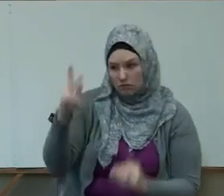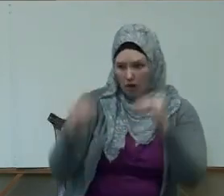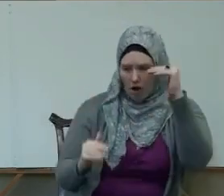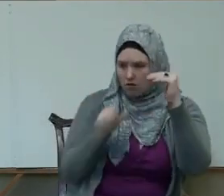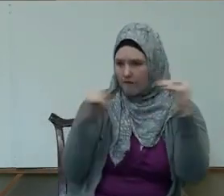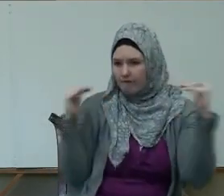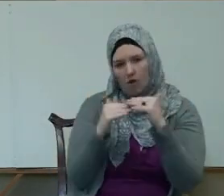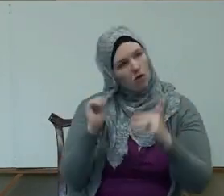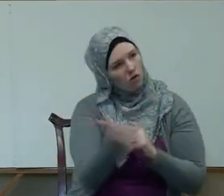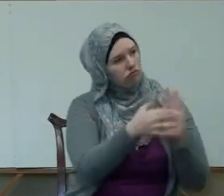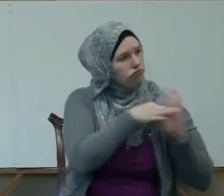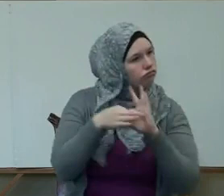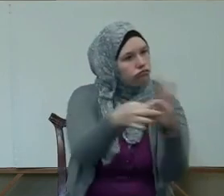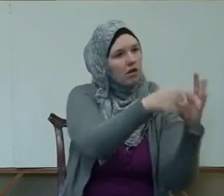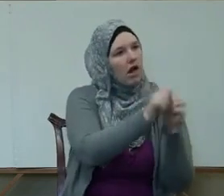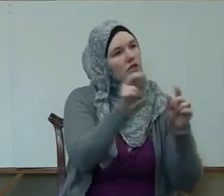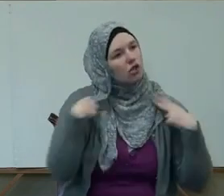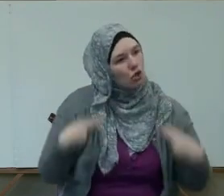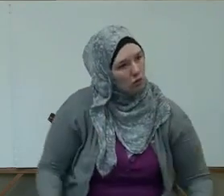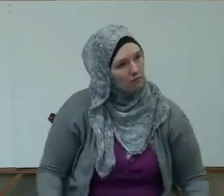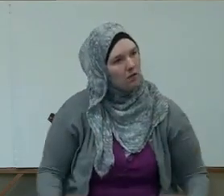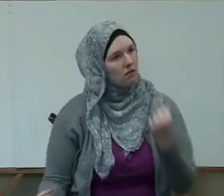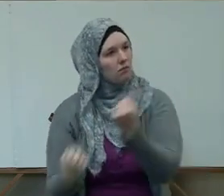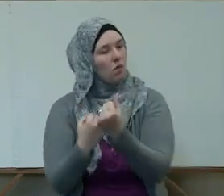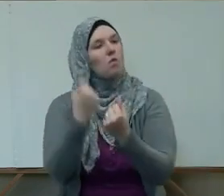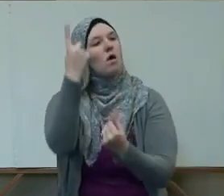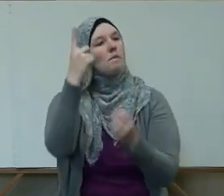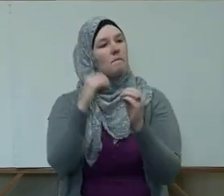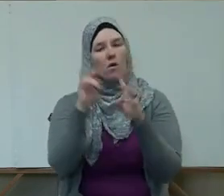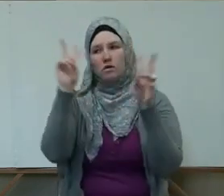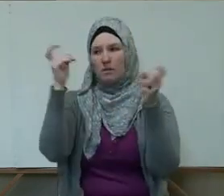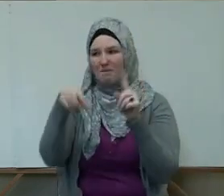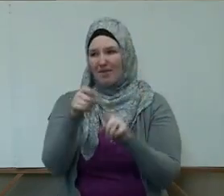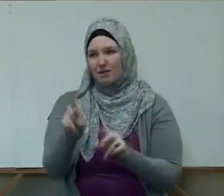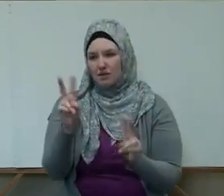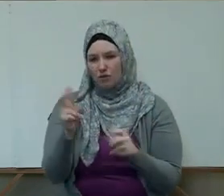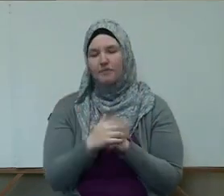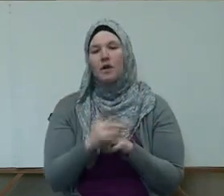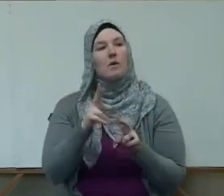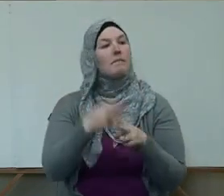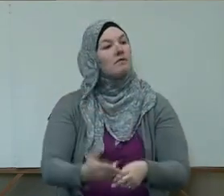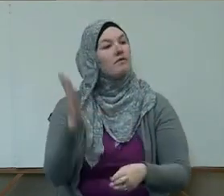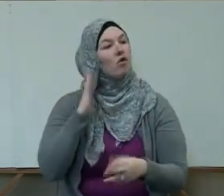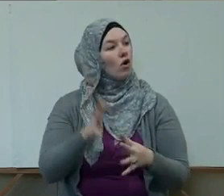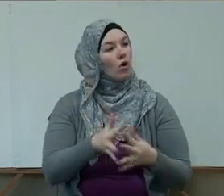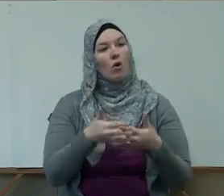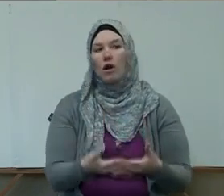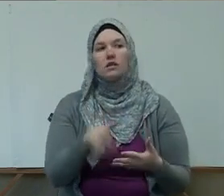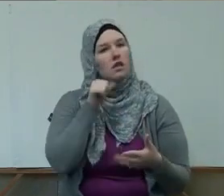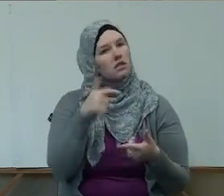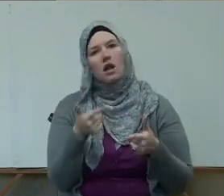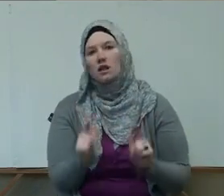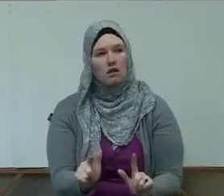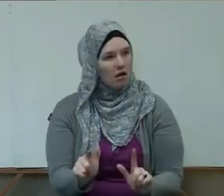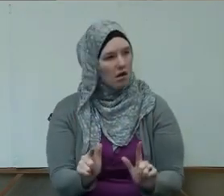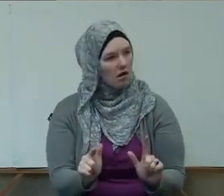to mention on this subject. As we mentioned before, the Quran does not allow or